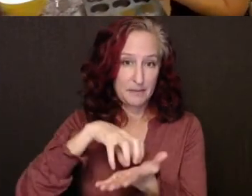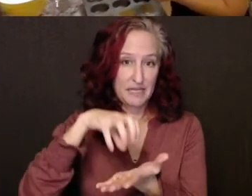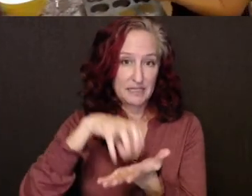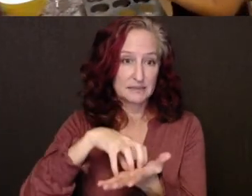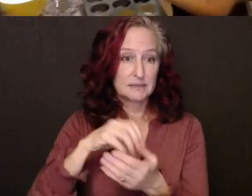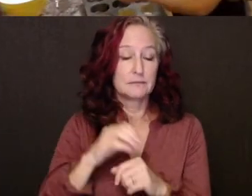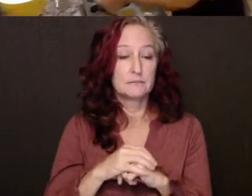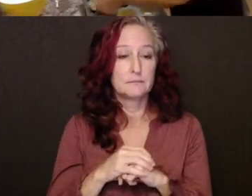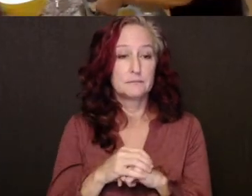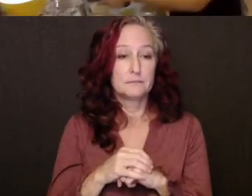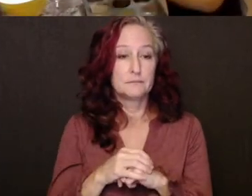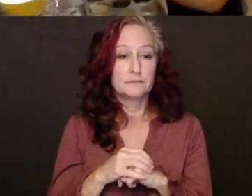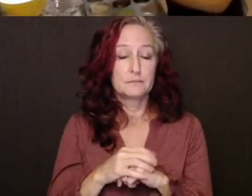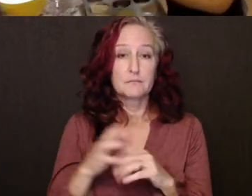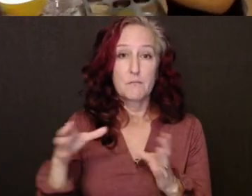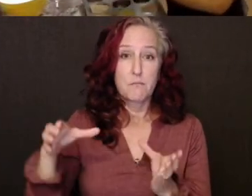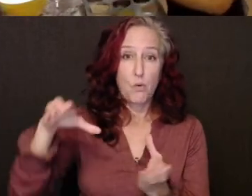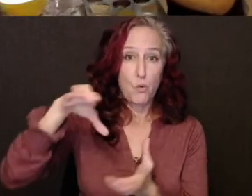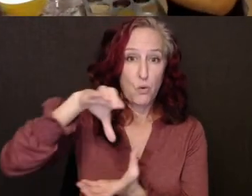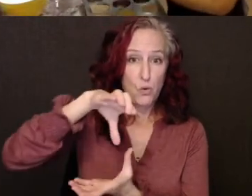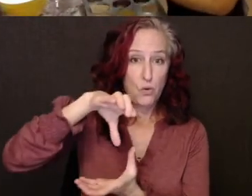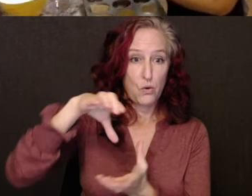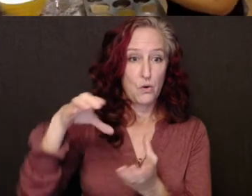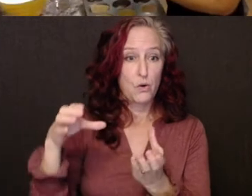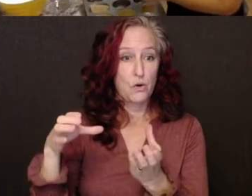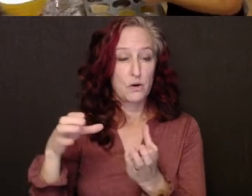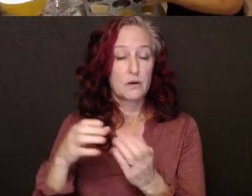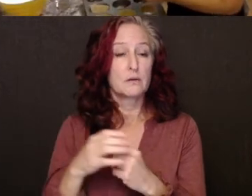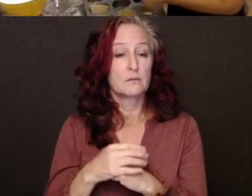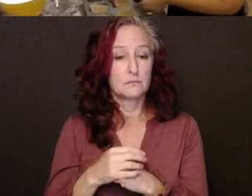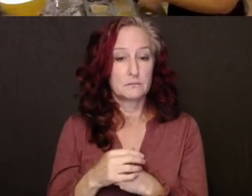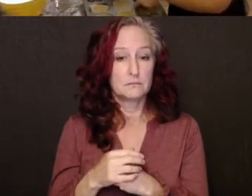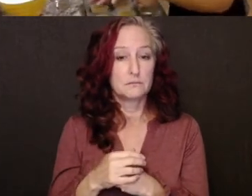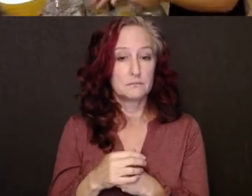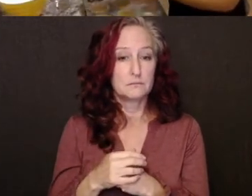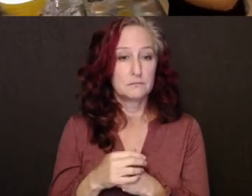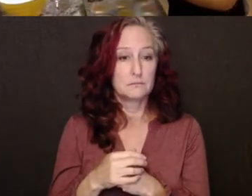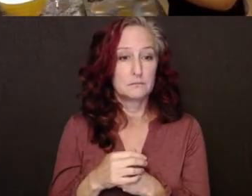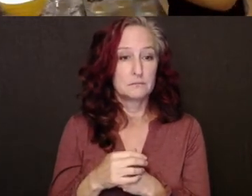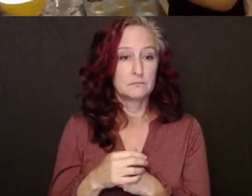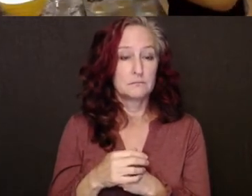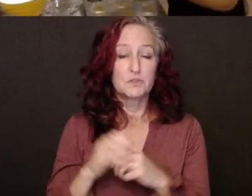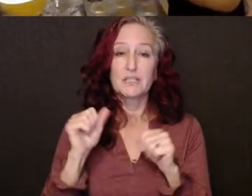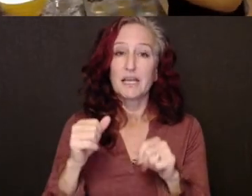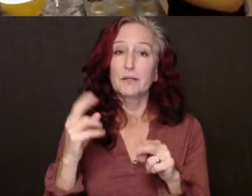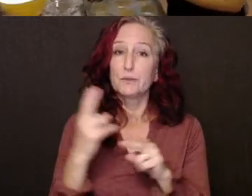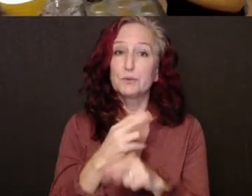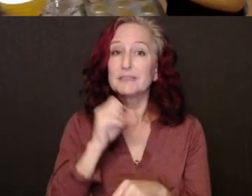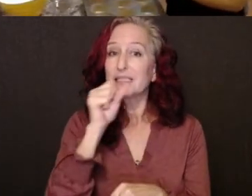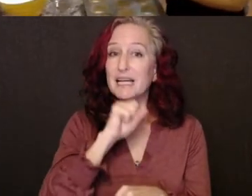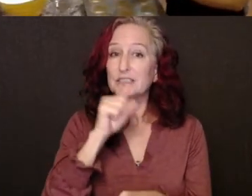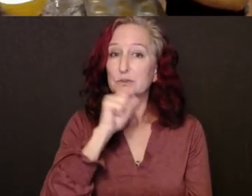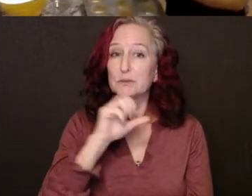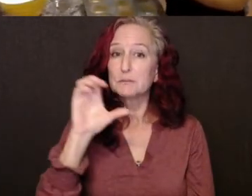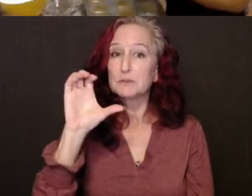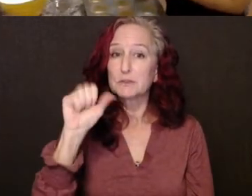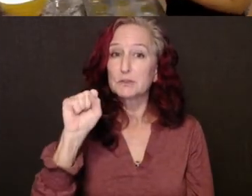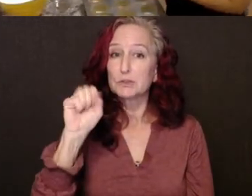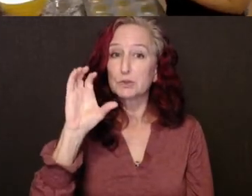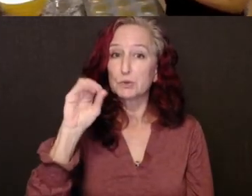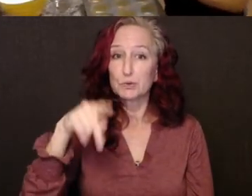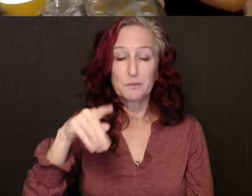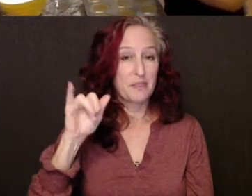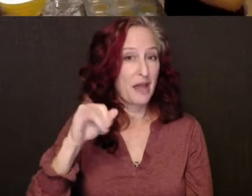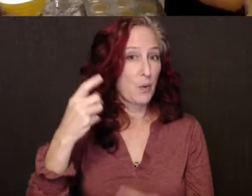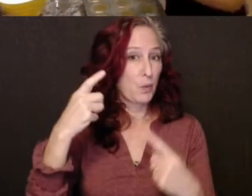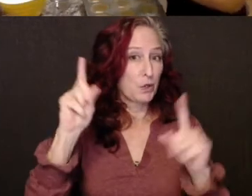baking cups, and I'm putting that into my baking pan. And this recipe is enough